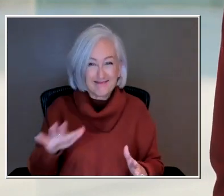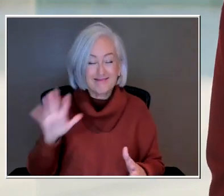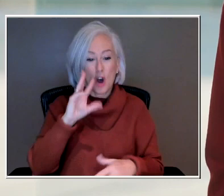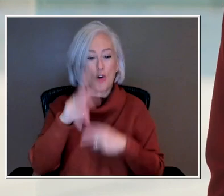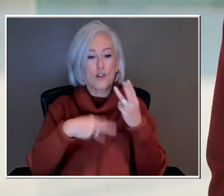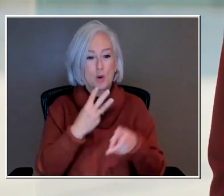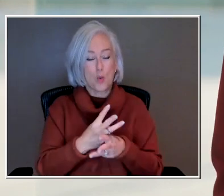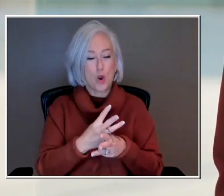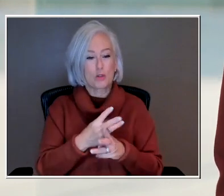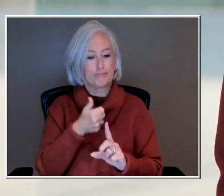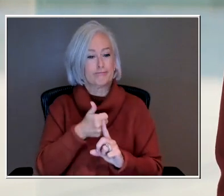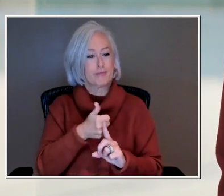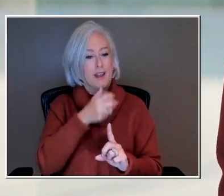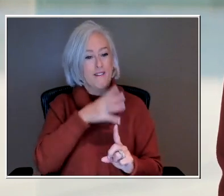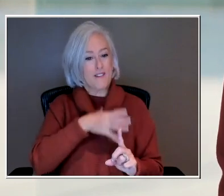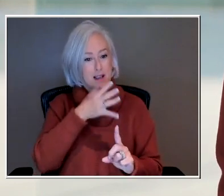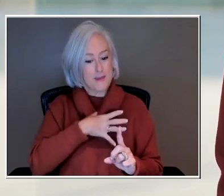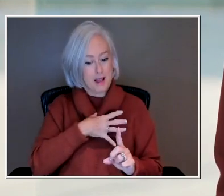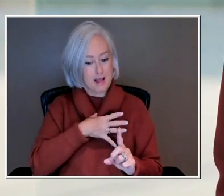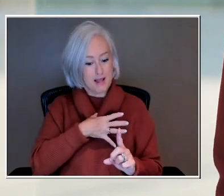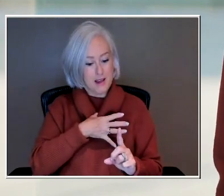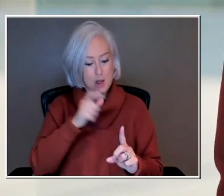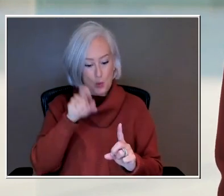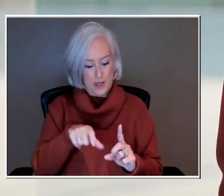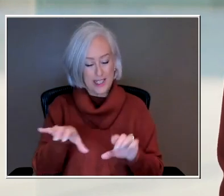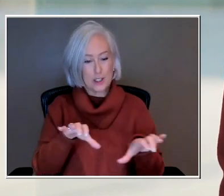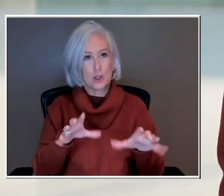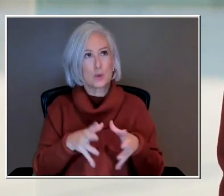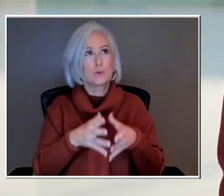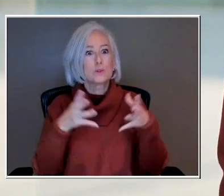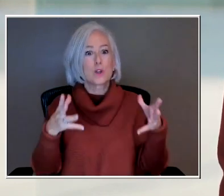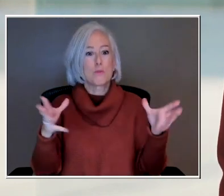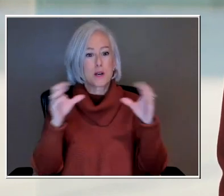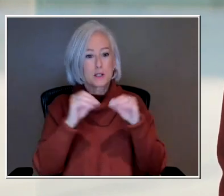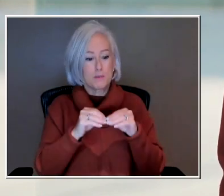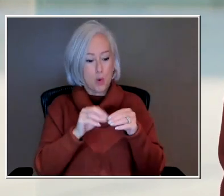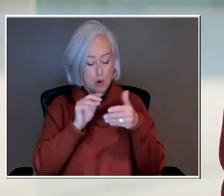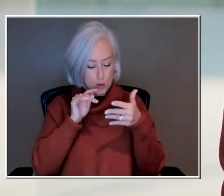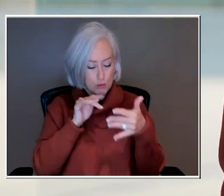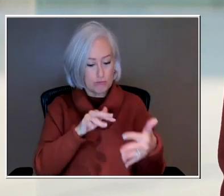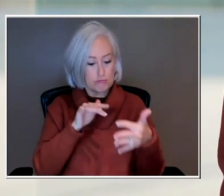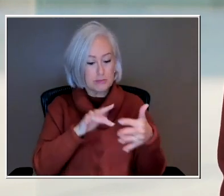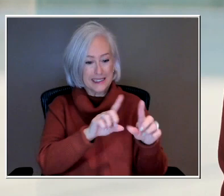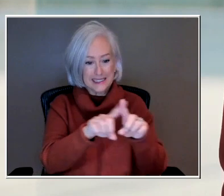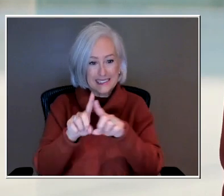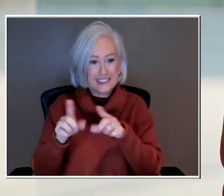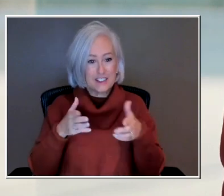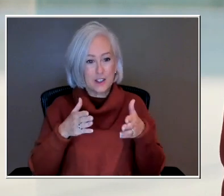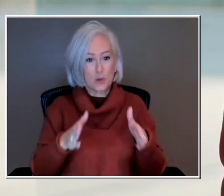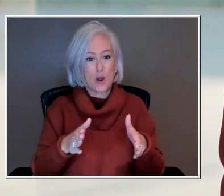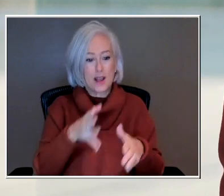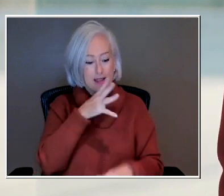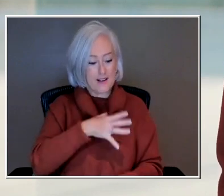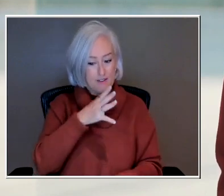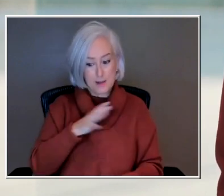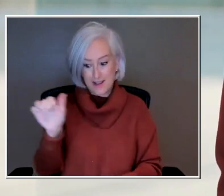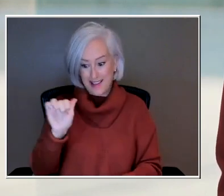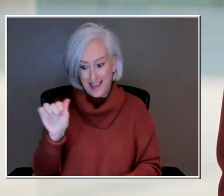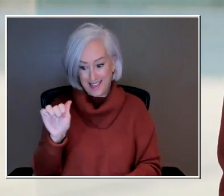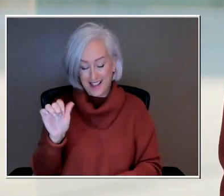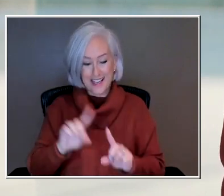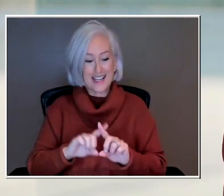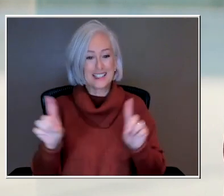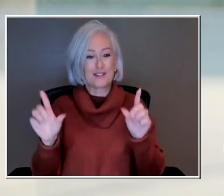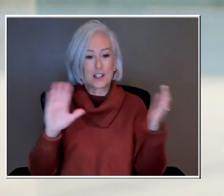much more that needs to be done in studying all of the different ways that female athletes are different. Truly believe it's a